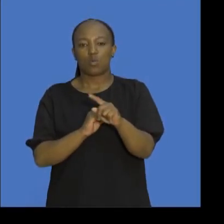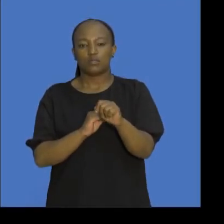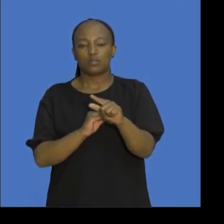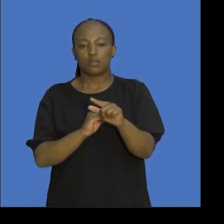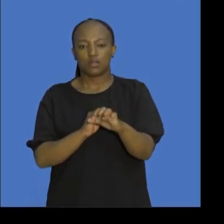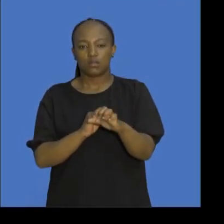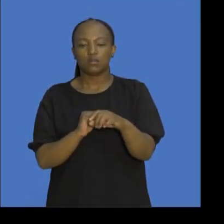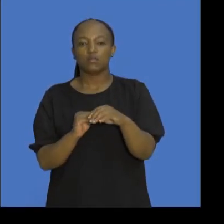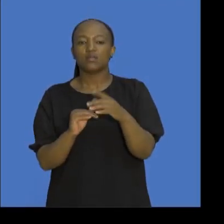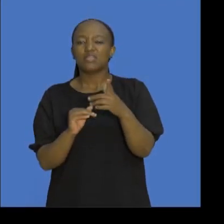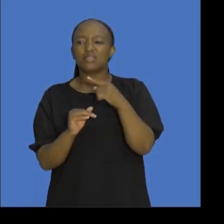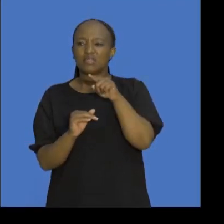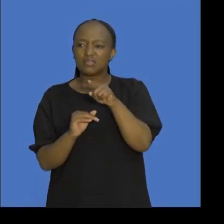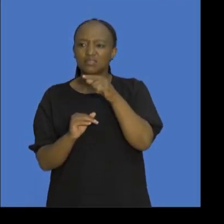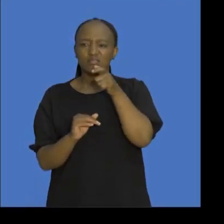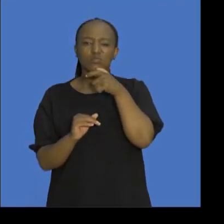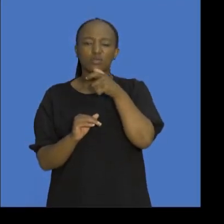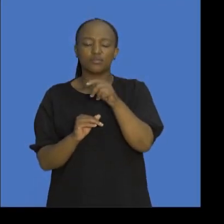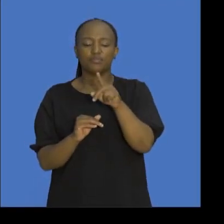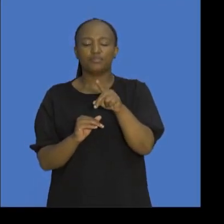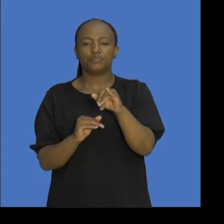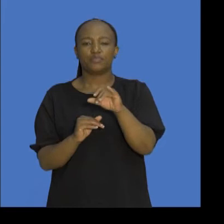are a measure of dispersion. Dispersion is what?